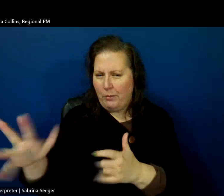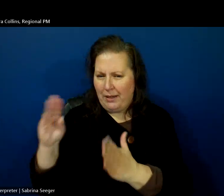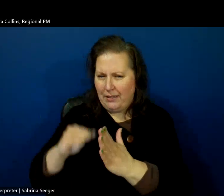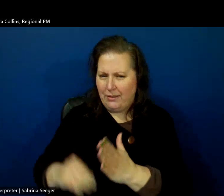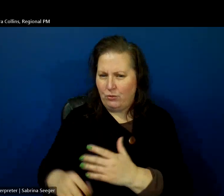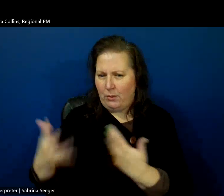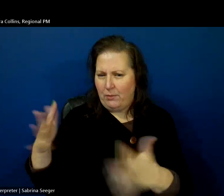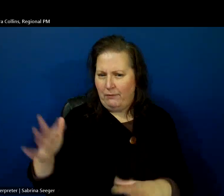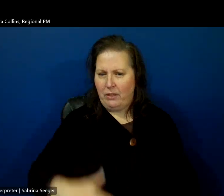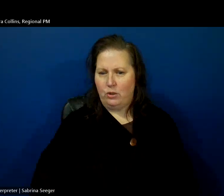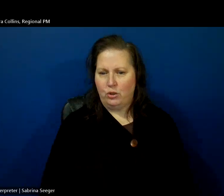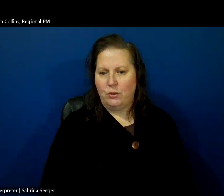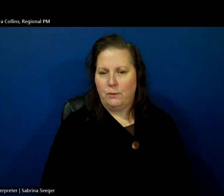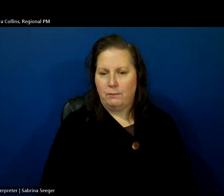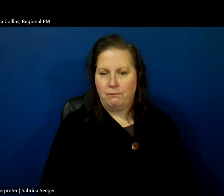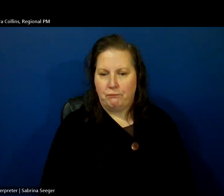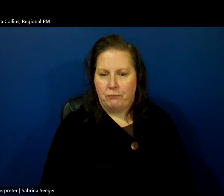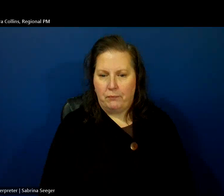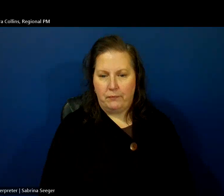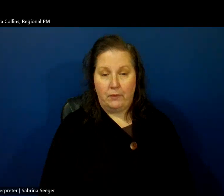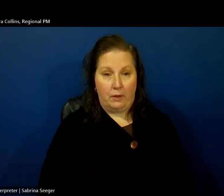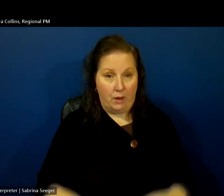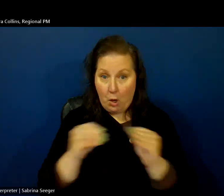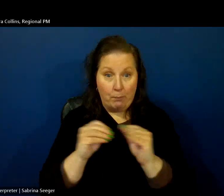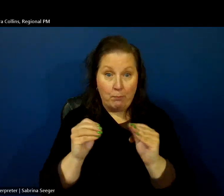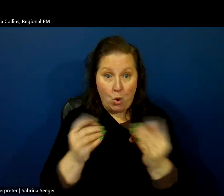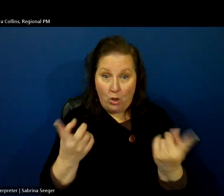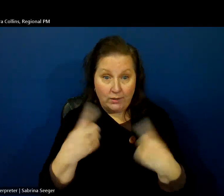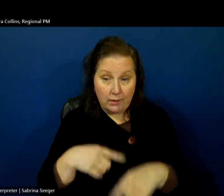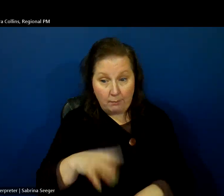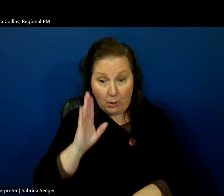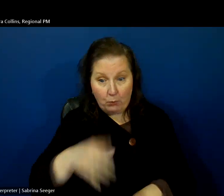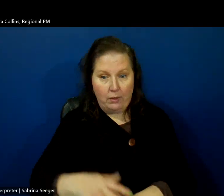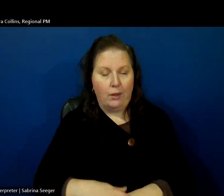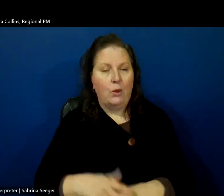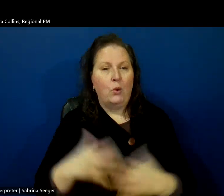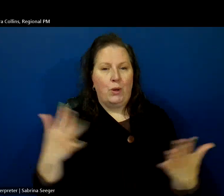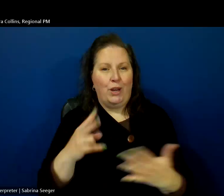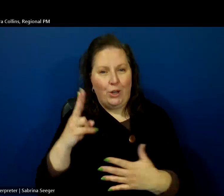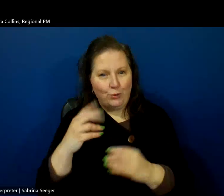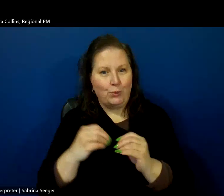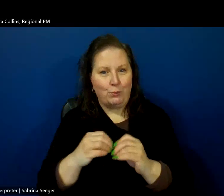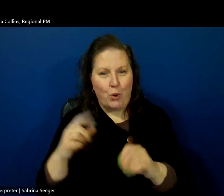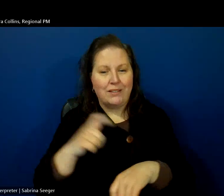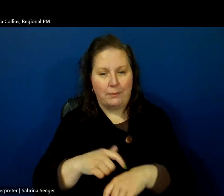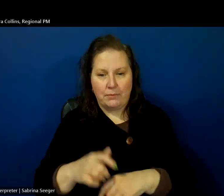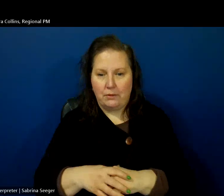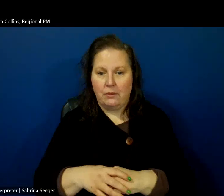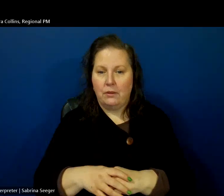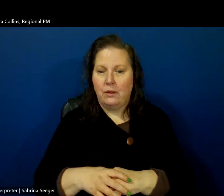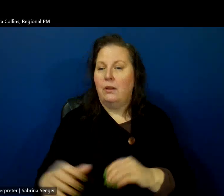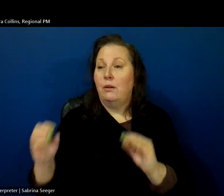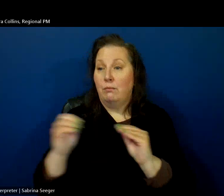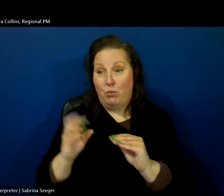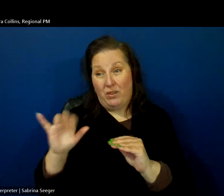Okay. And there'll be more, We're here 2 more times. and probably a lot more than